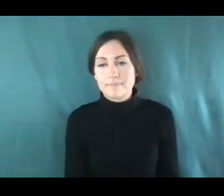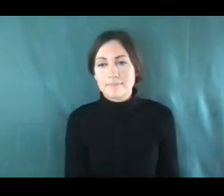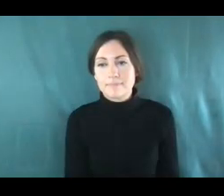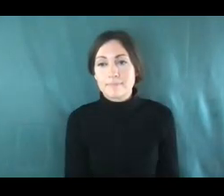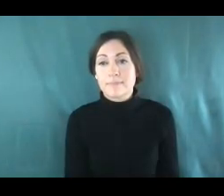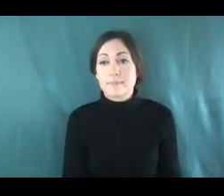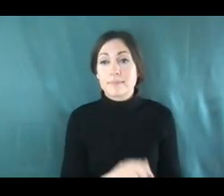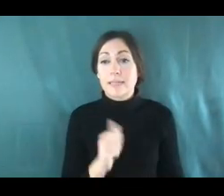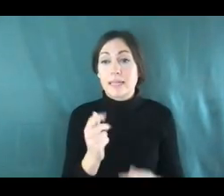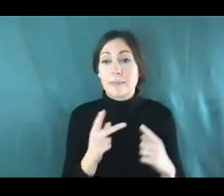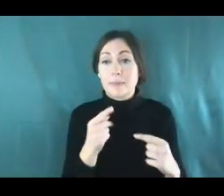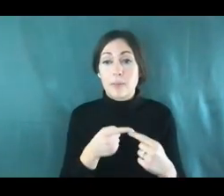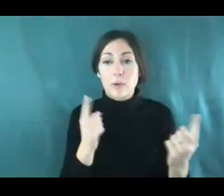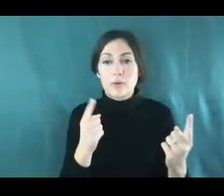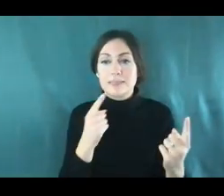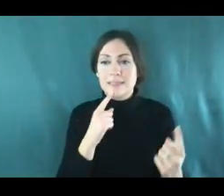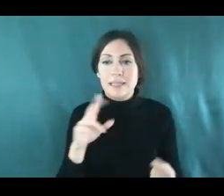All opposed, please say nay.